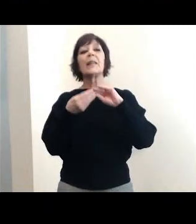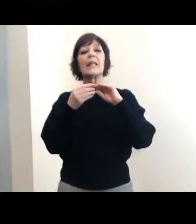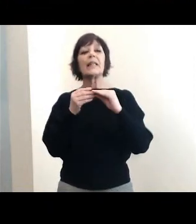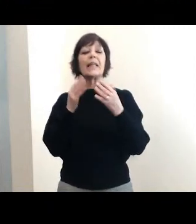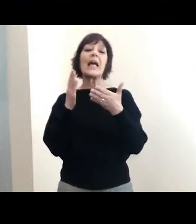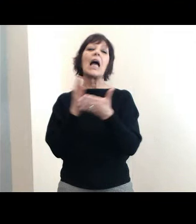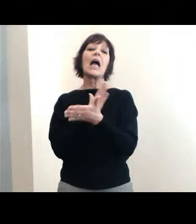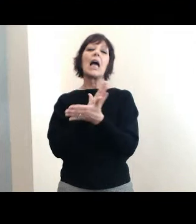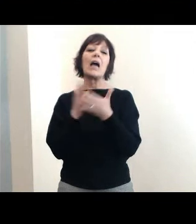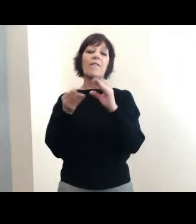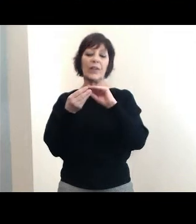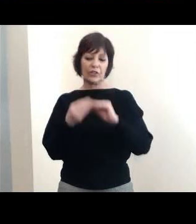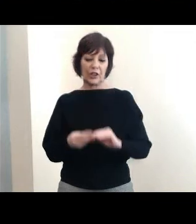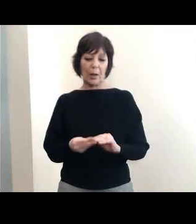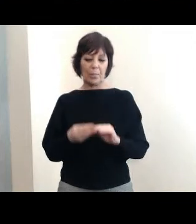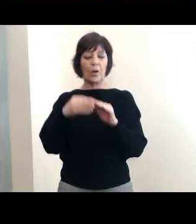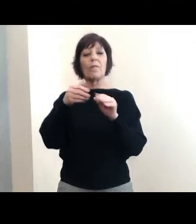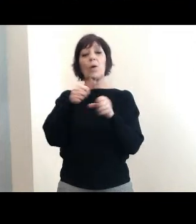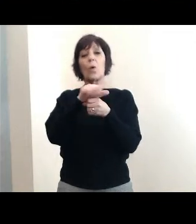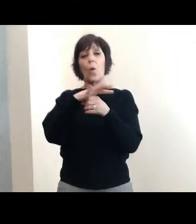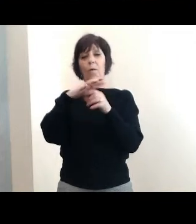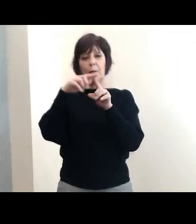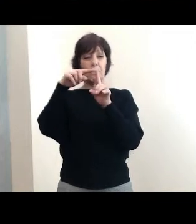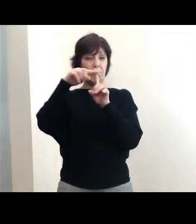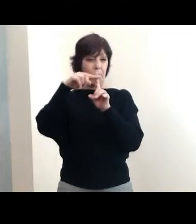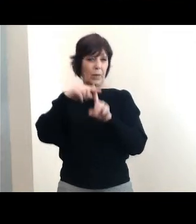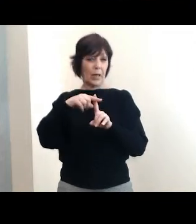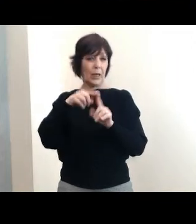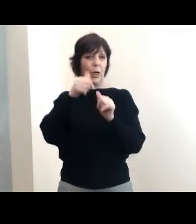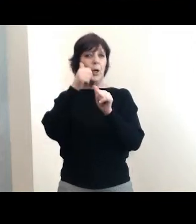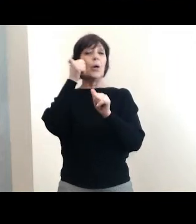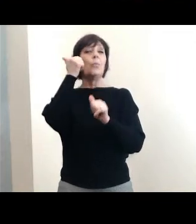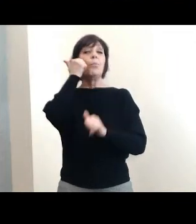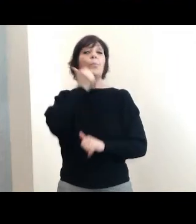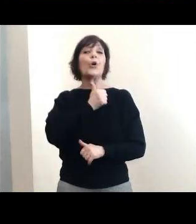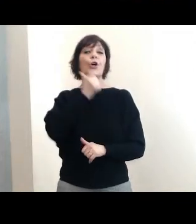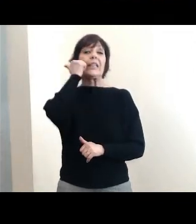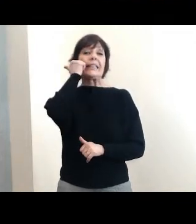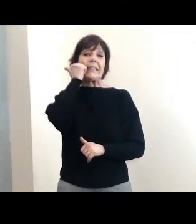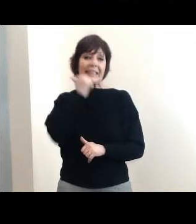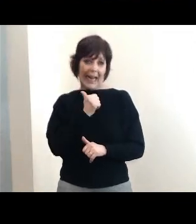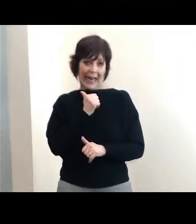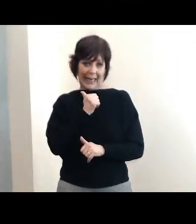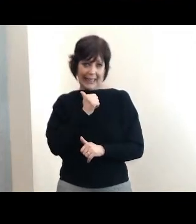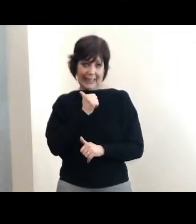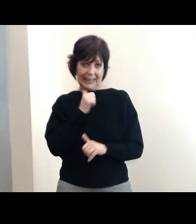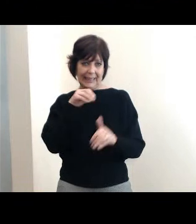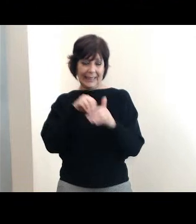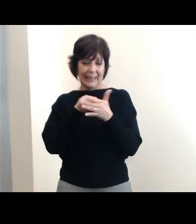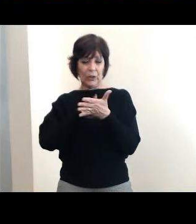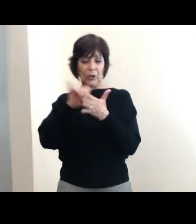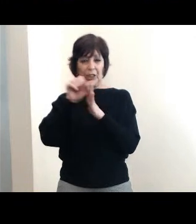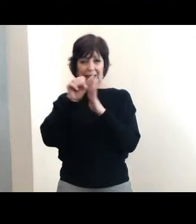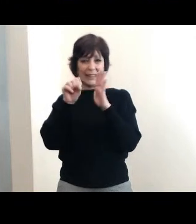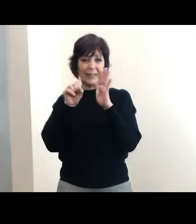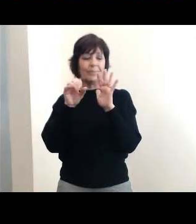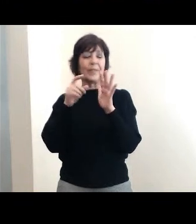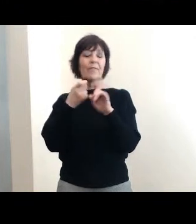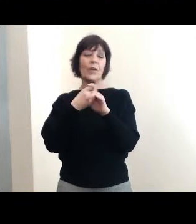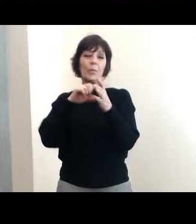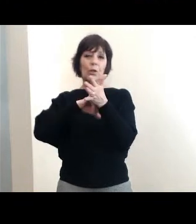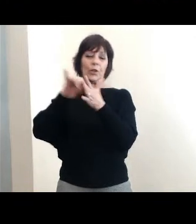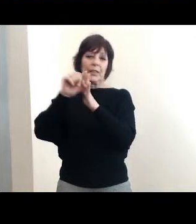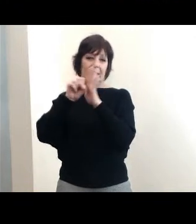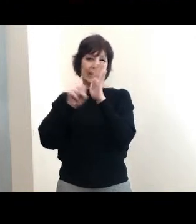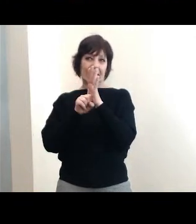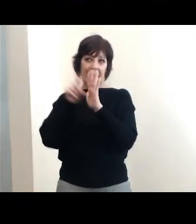average number of cases of COVID-19 per day that are reported to us in the New York State, from the New York